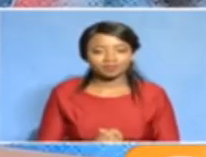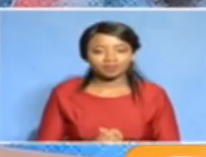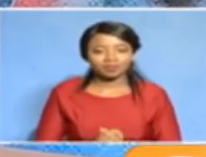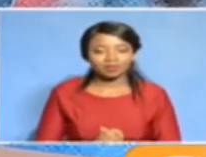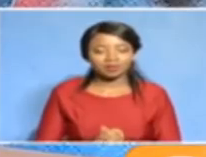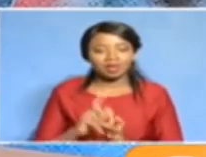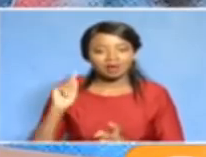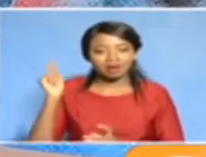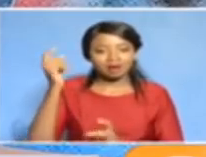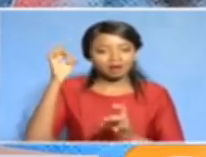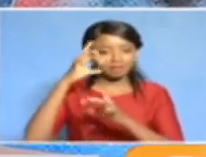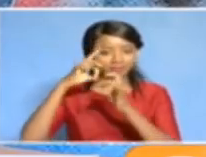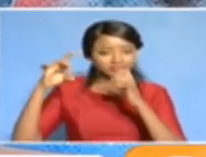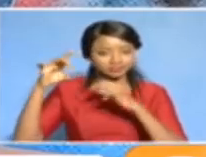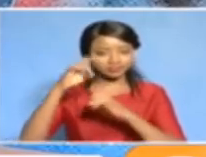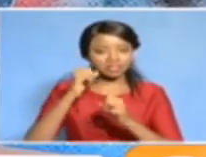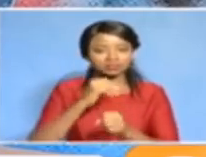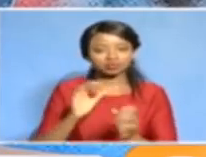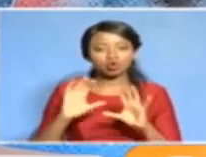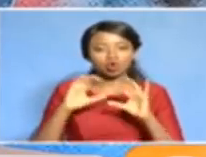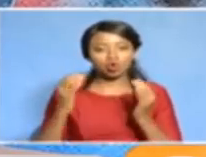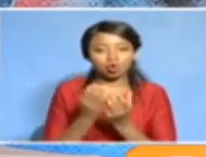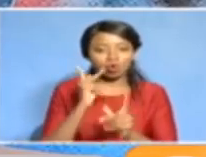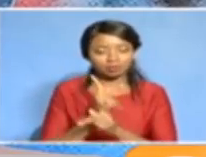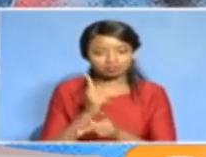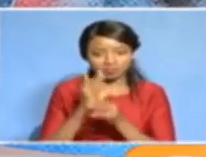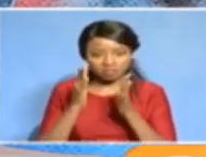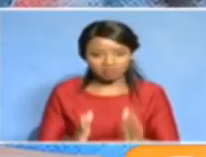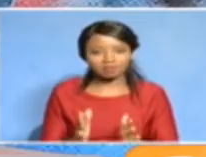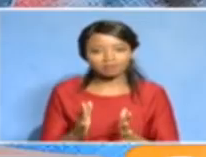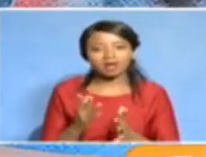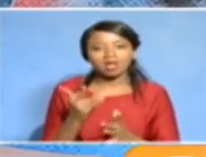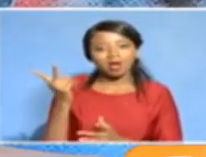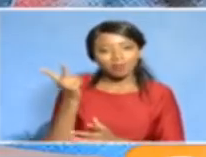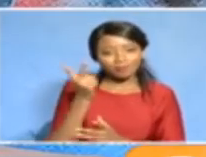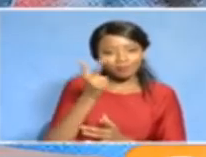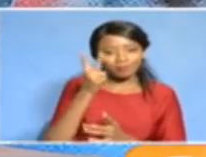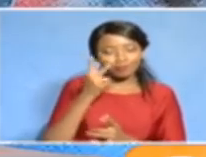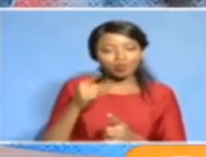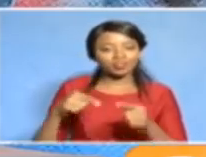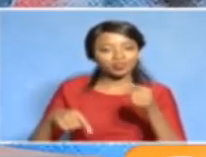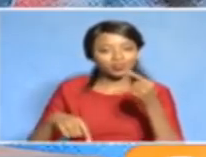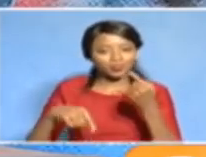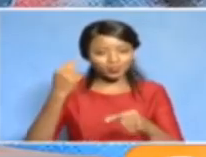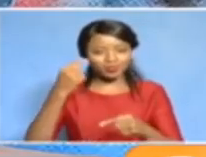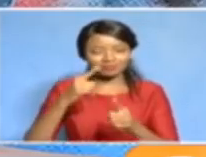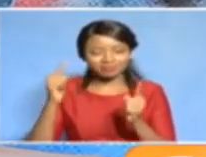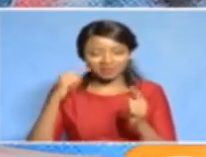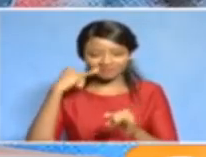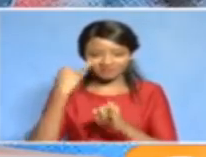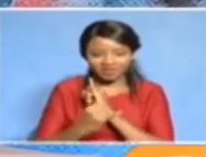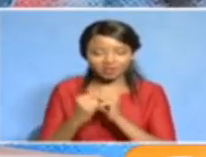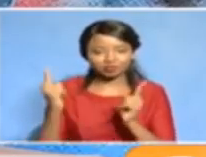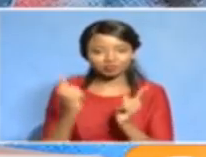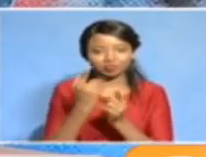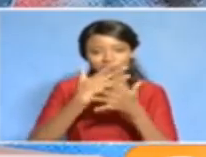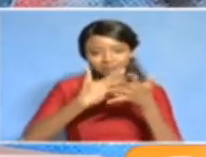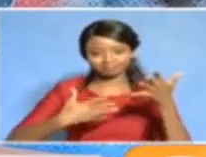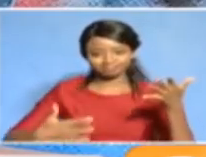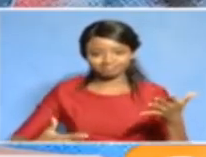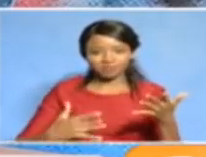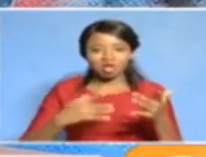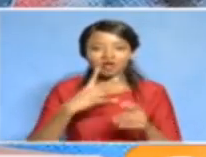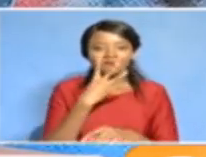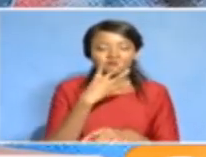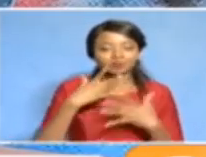Harambee Stars goalkeeper Patrick Matasi and Kenya Sevens rugby star Willy Ambaka have made the final shortlist of 5 for the sportsmen category